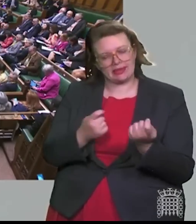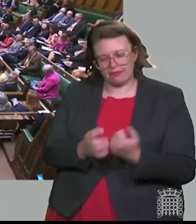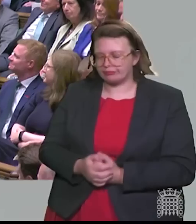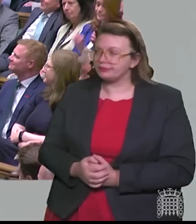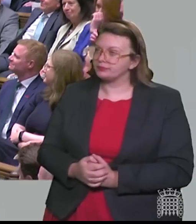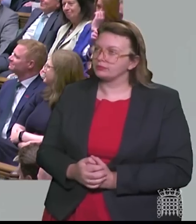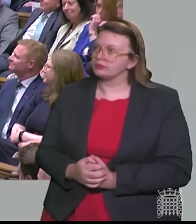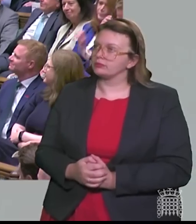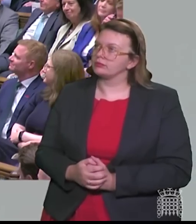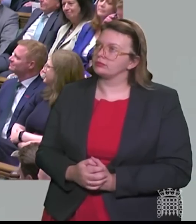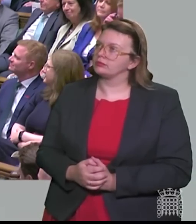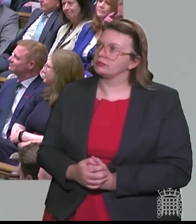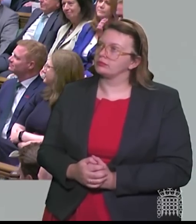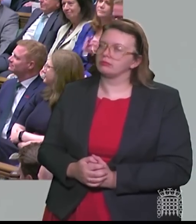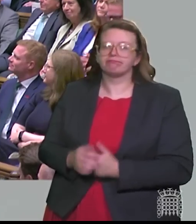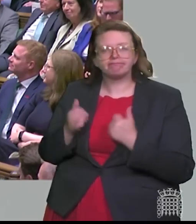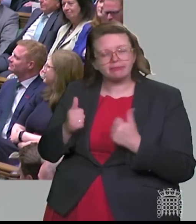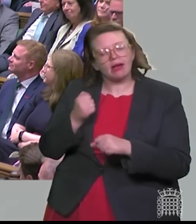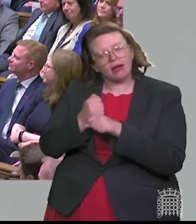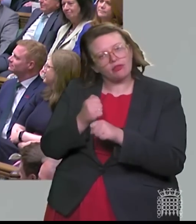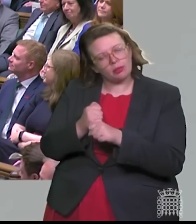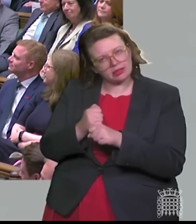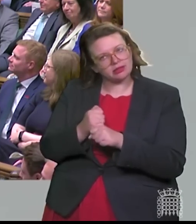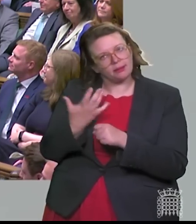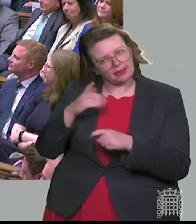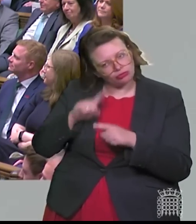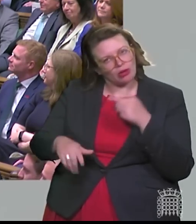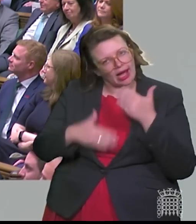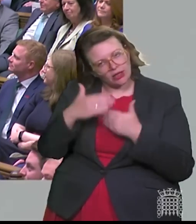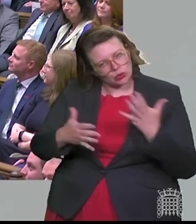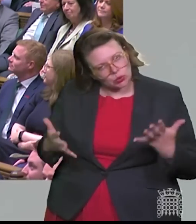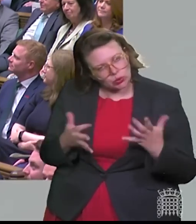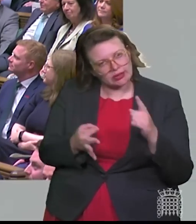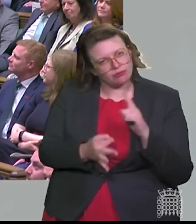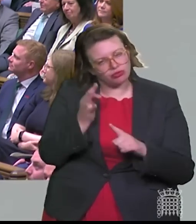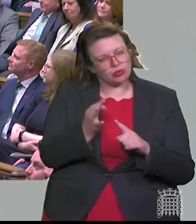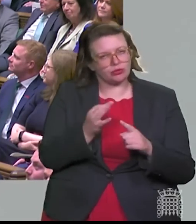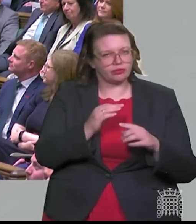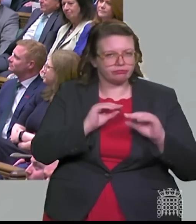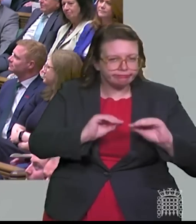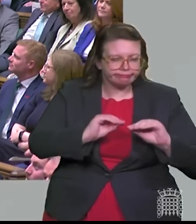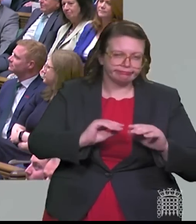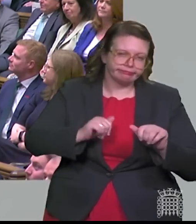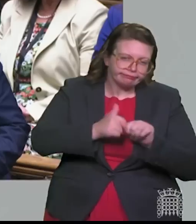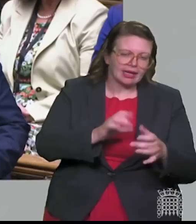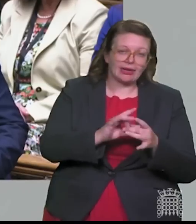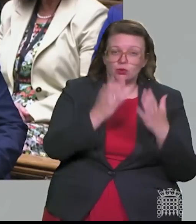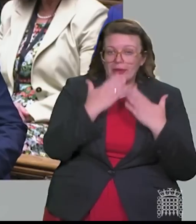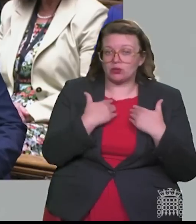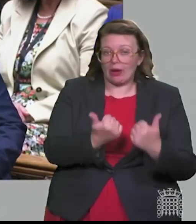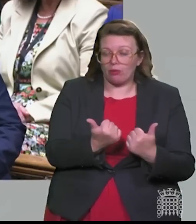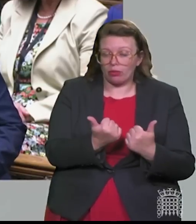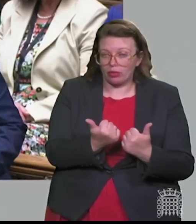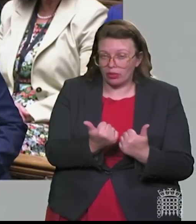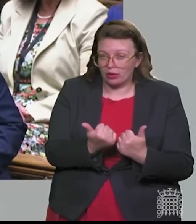I welcome the government's ongoing engagement to ensure that mental health is treated as equally as physical health. And of course, in my own constituency of